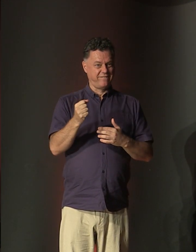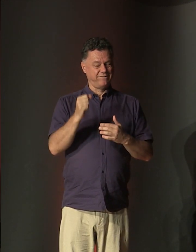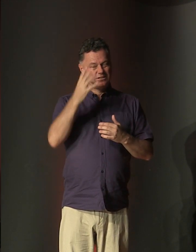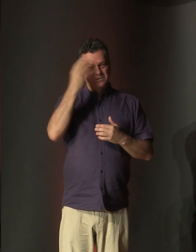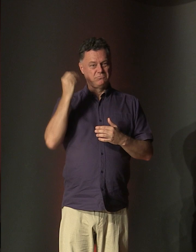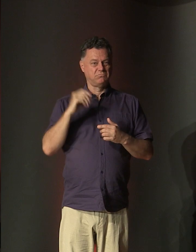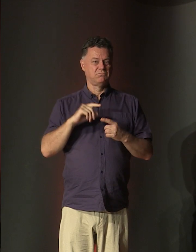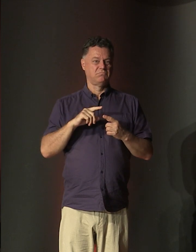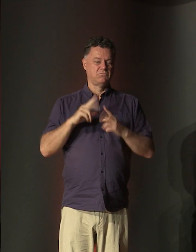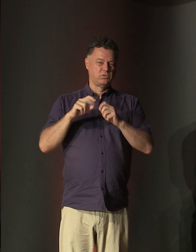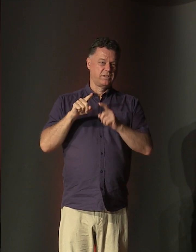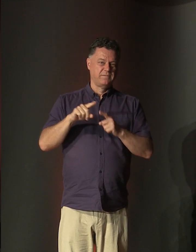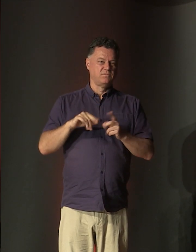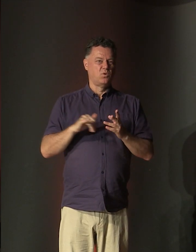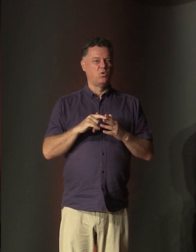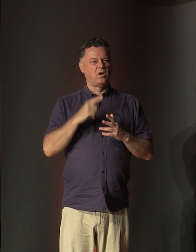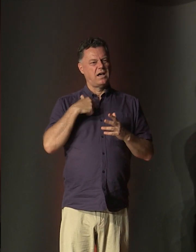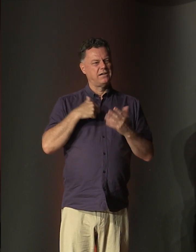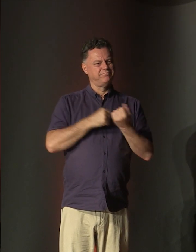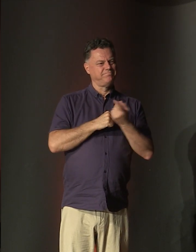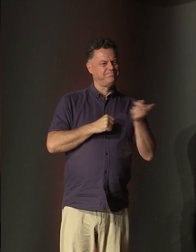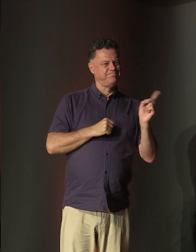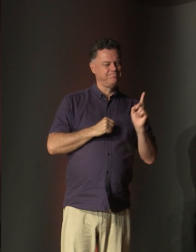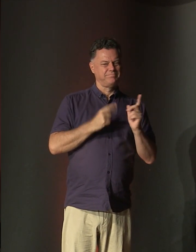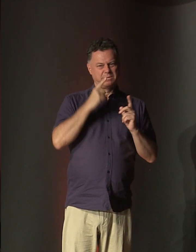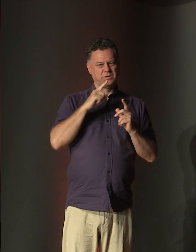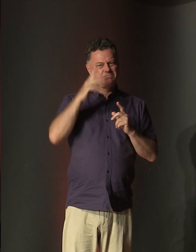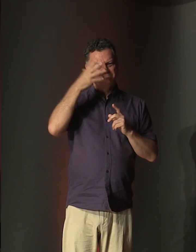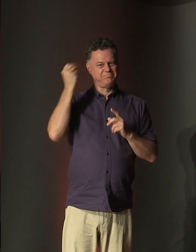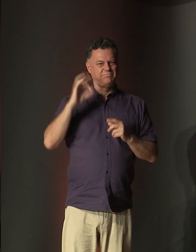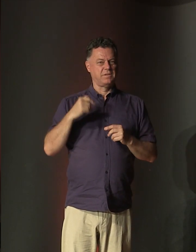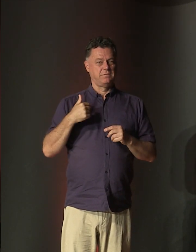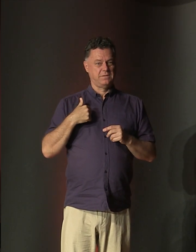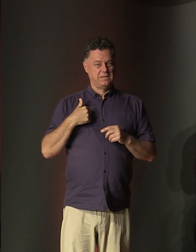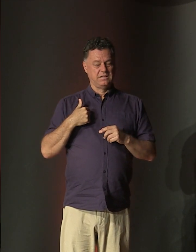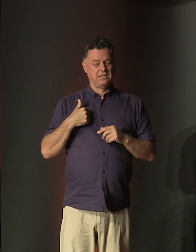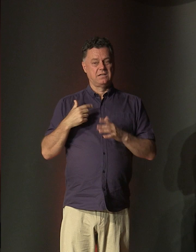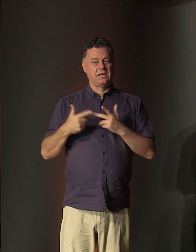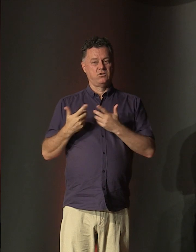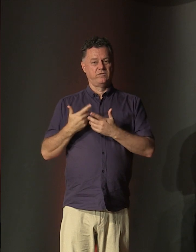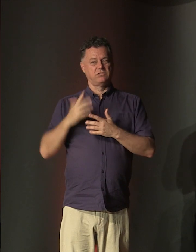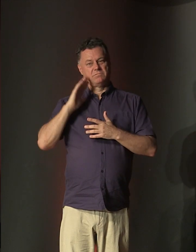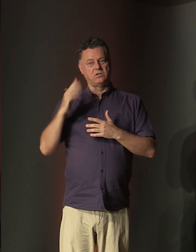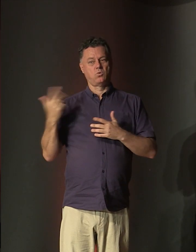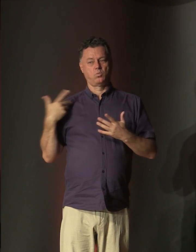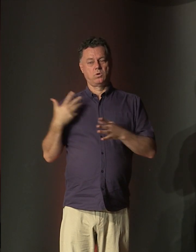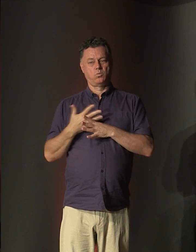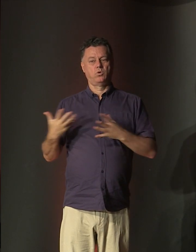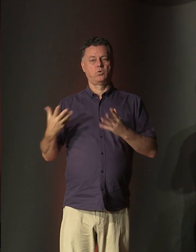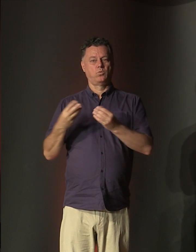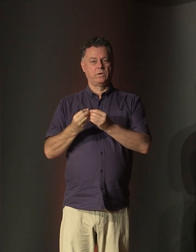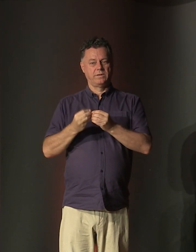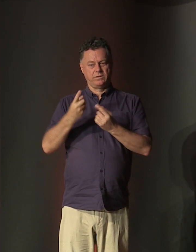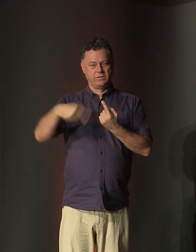for people living with dementia, but my colleagues and I do research with people living with